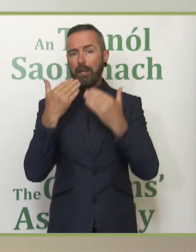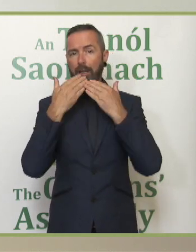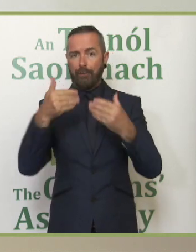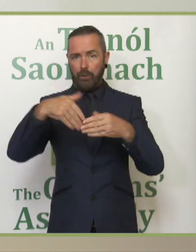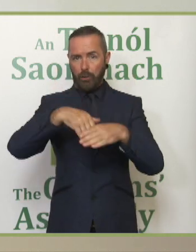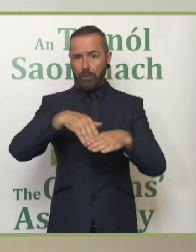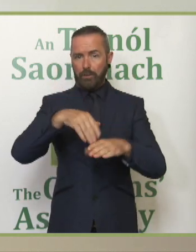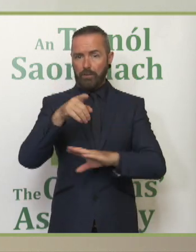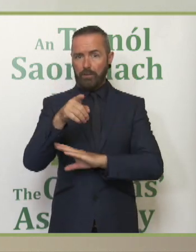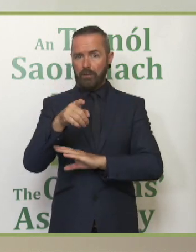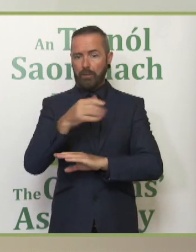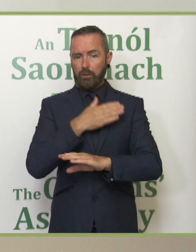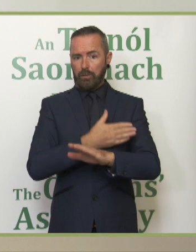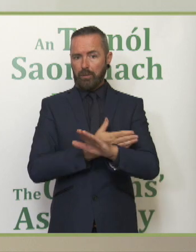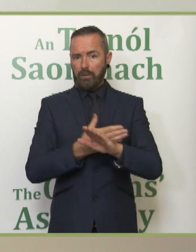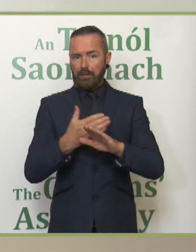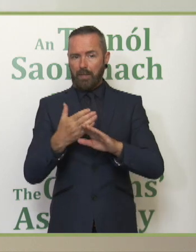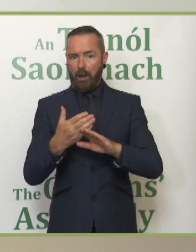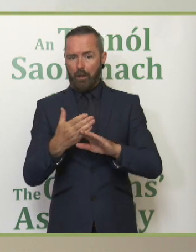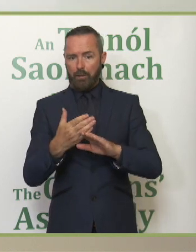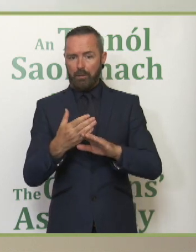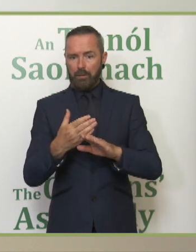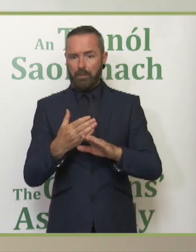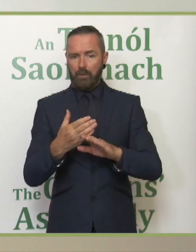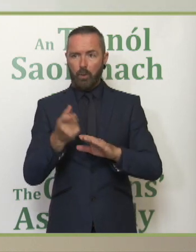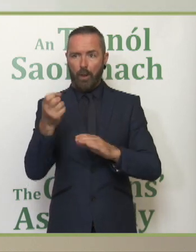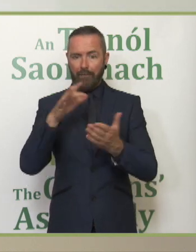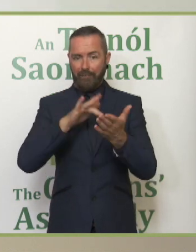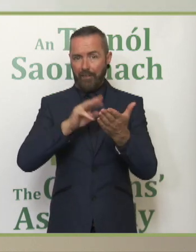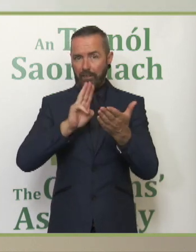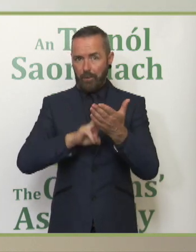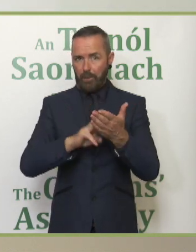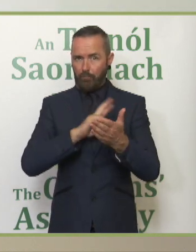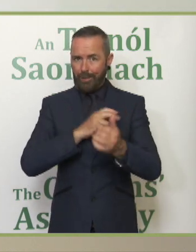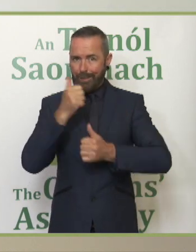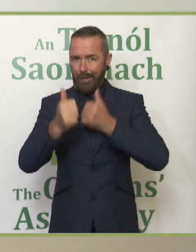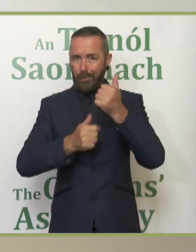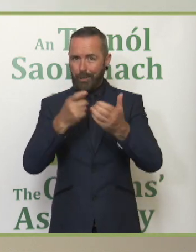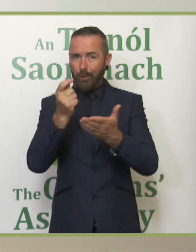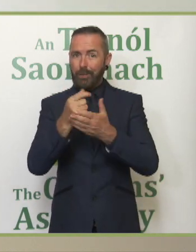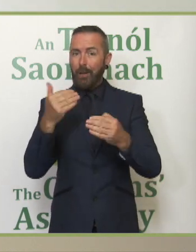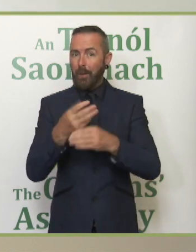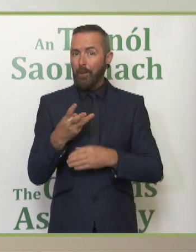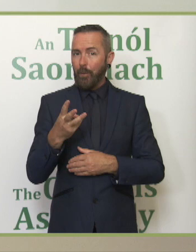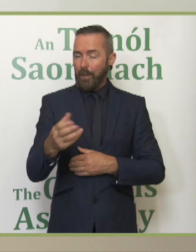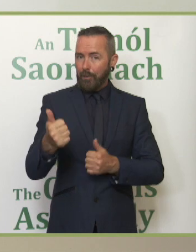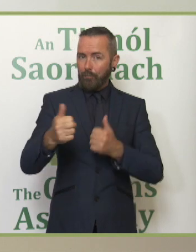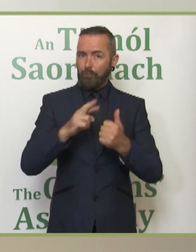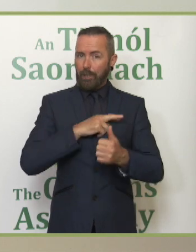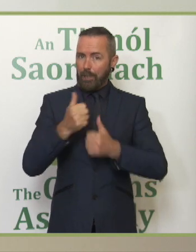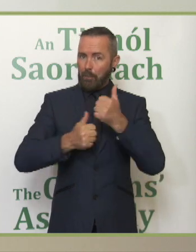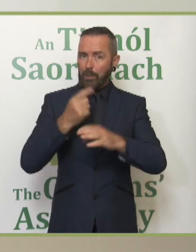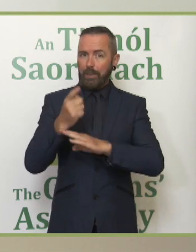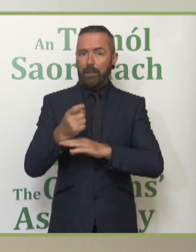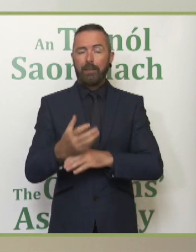us. And just at the start, if we, you have 15 minutes, and we really appreciate your time, by the way. Really appreciate it. And